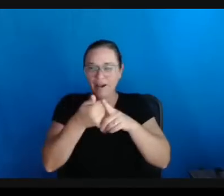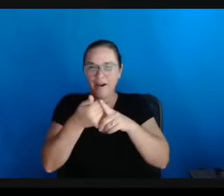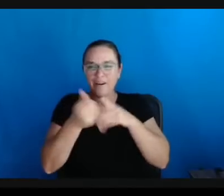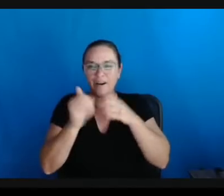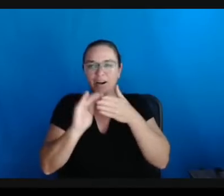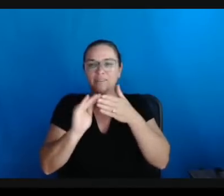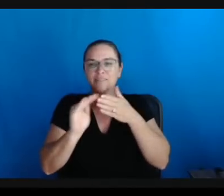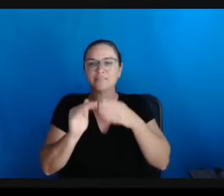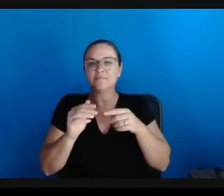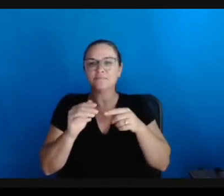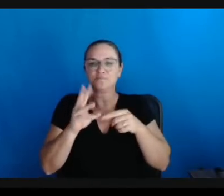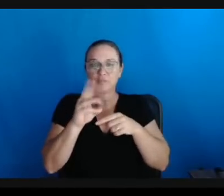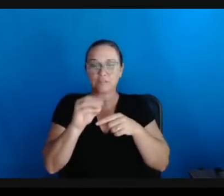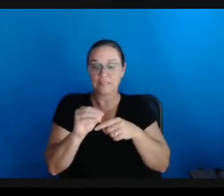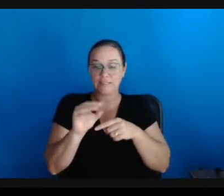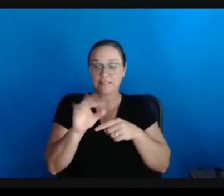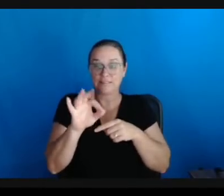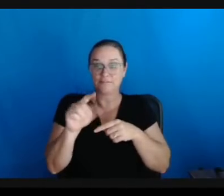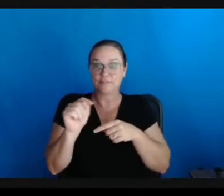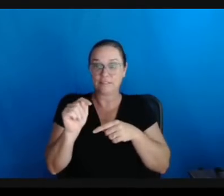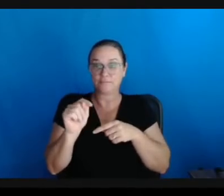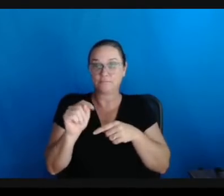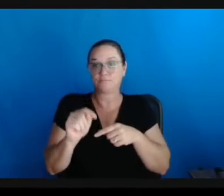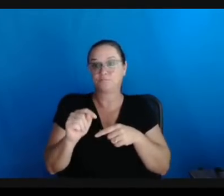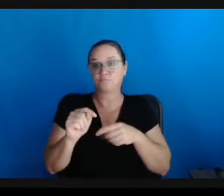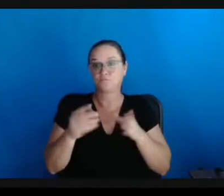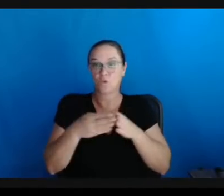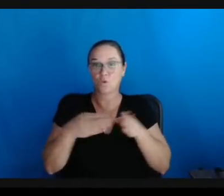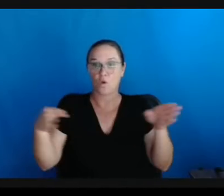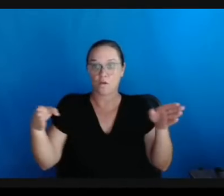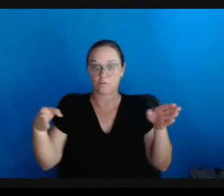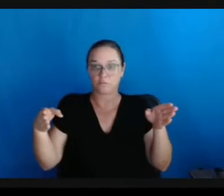66 feet across, 20 meters, 20 yards, right there.